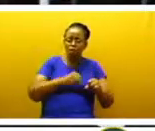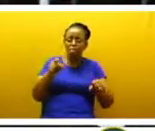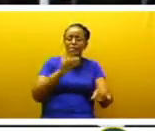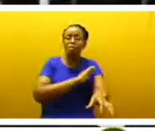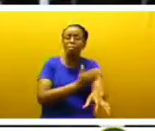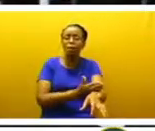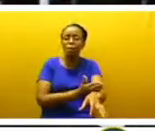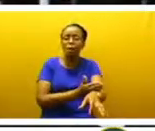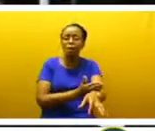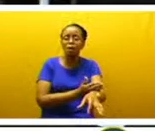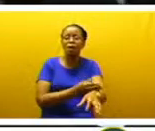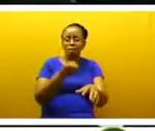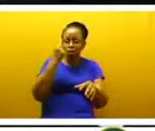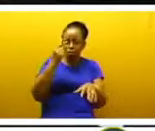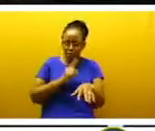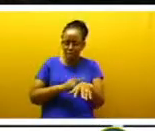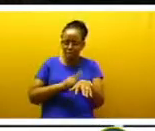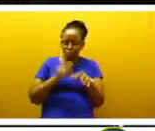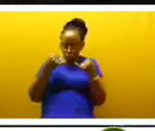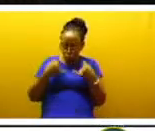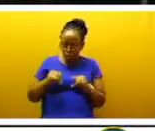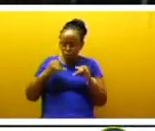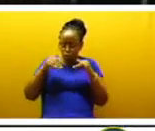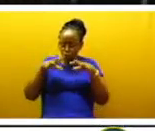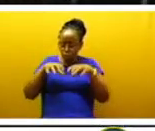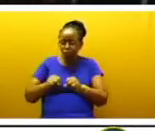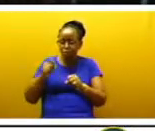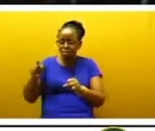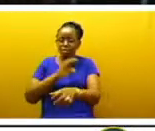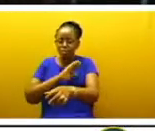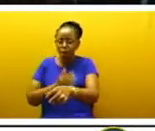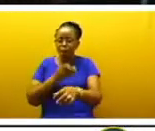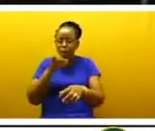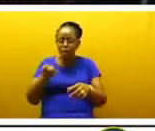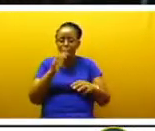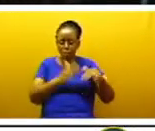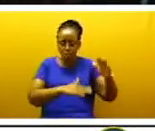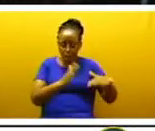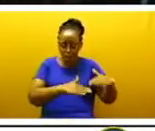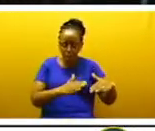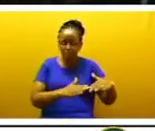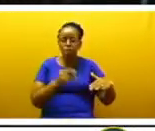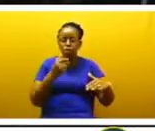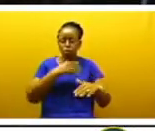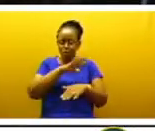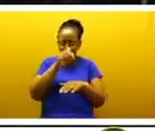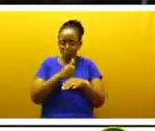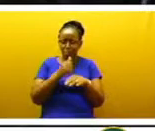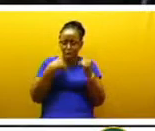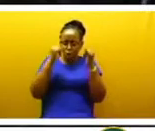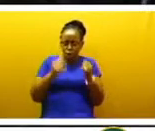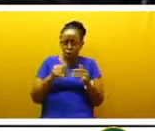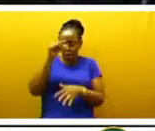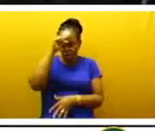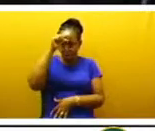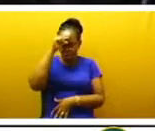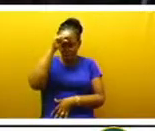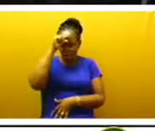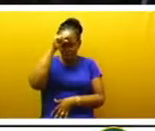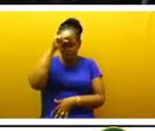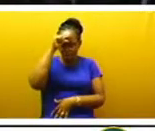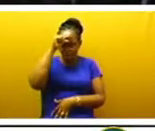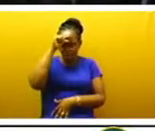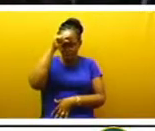Because our attempt to do so at Bomas to establish a new government not